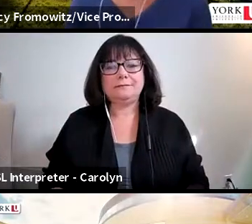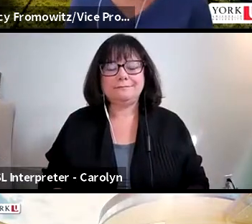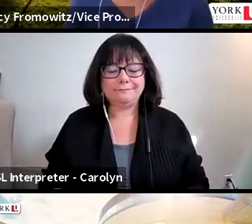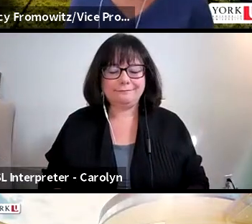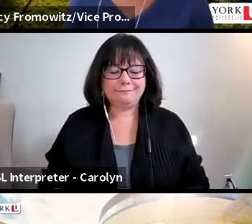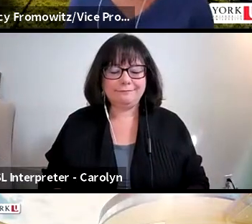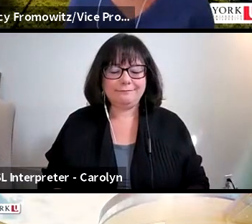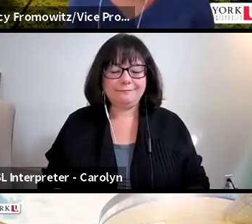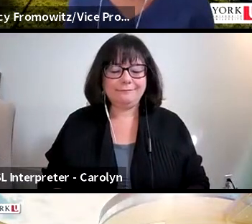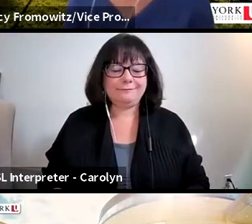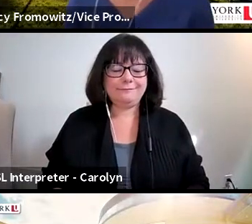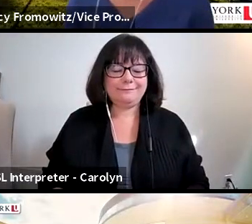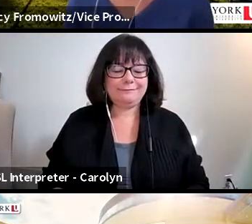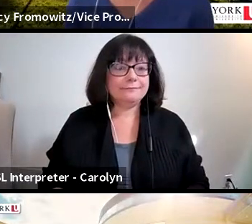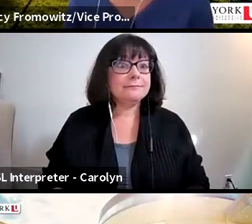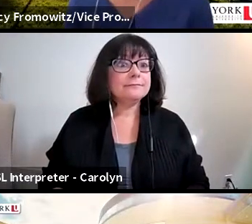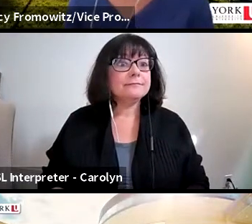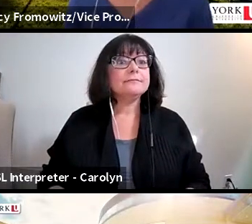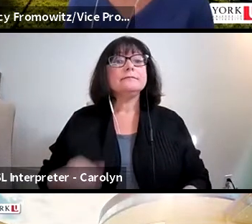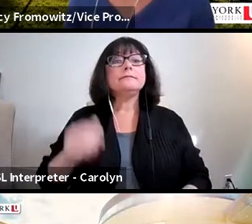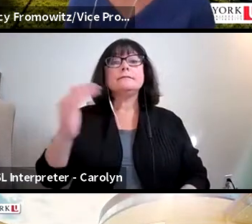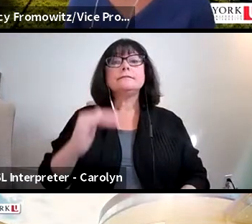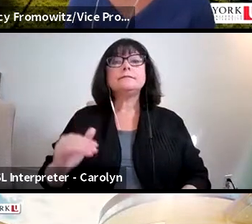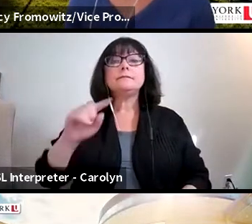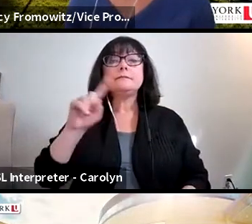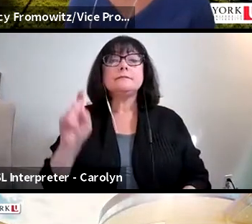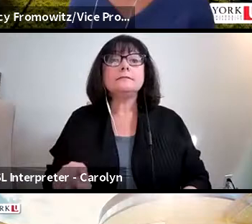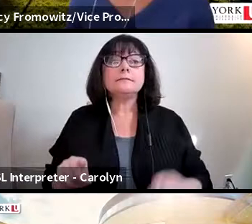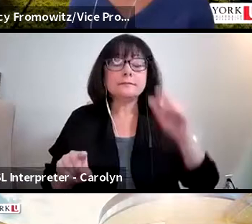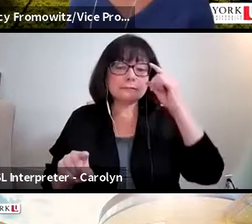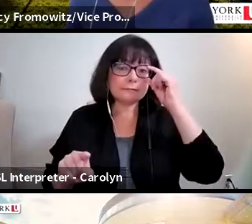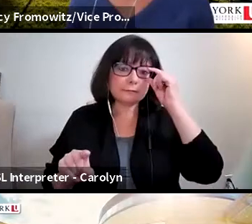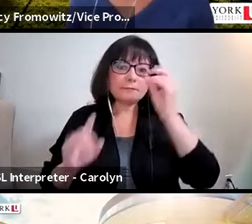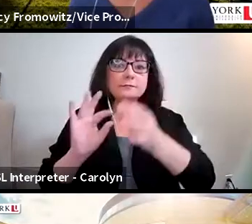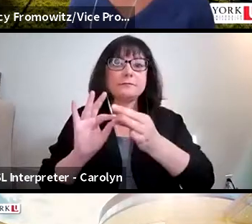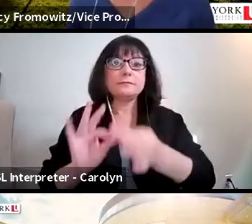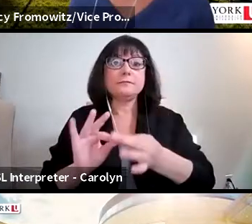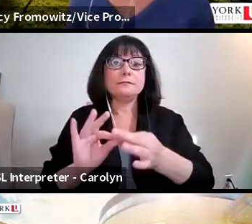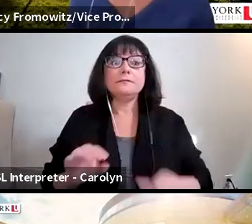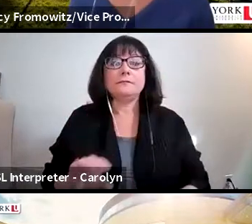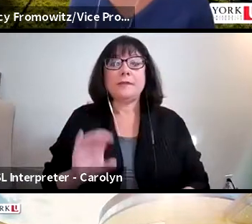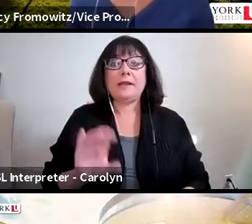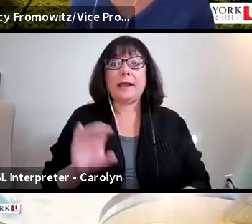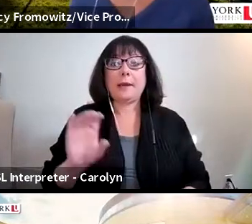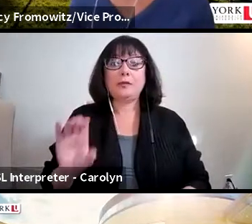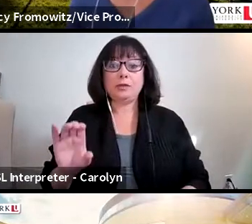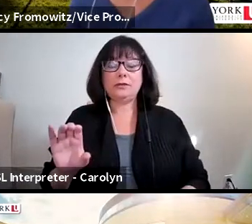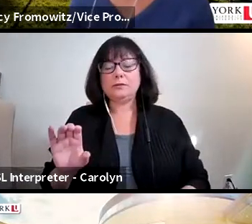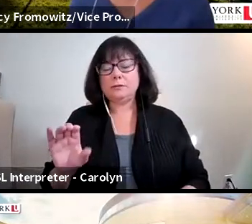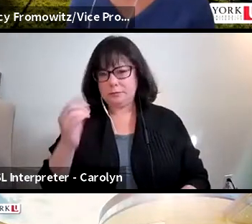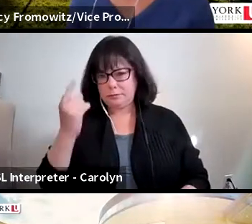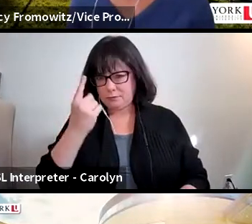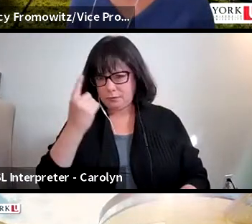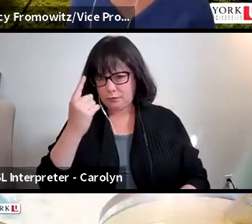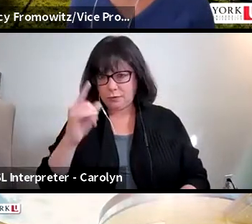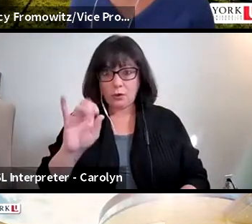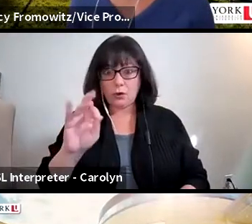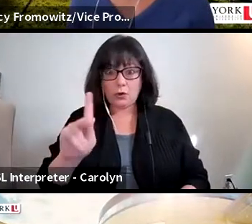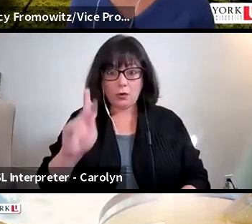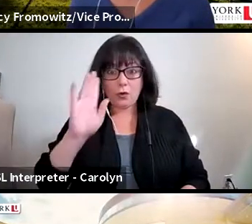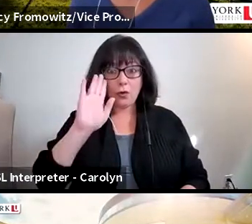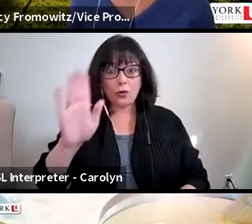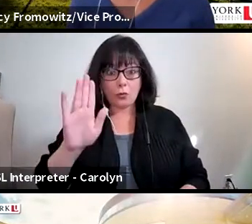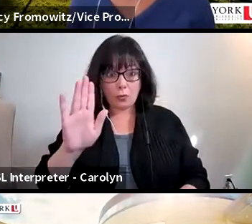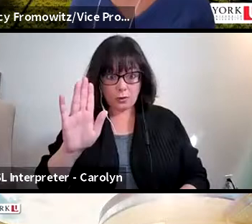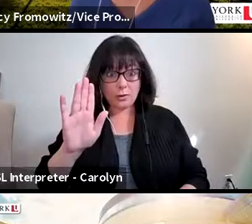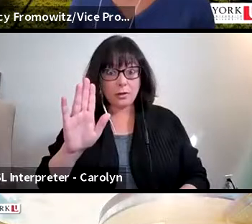Okay, my next question is regards to closed captioning. Will York consider funding a